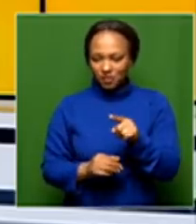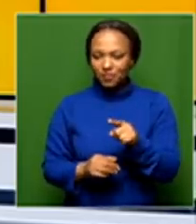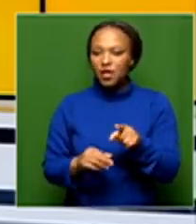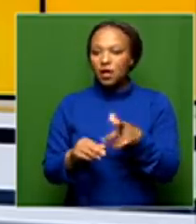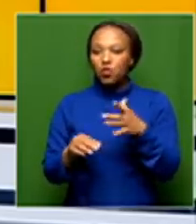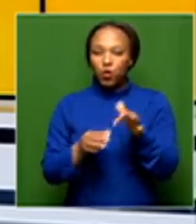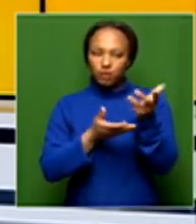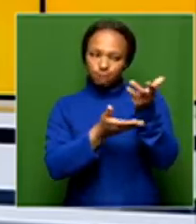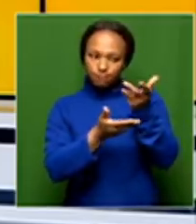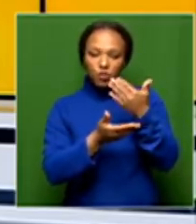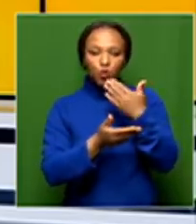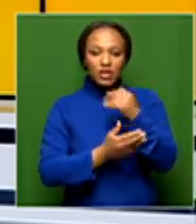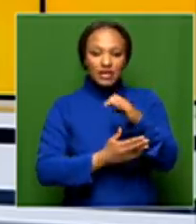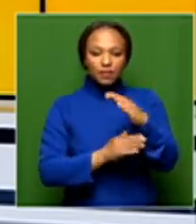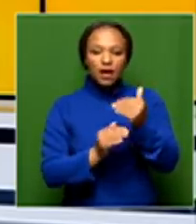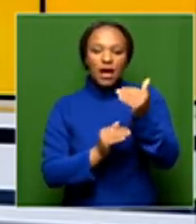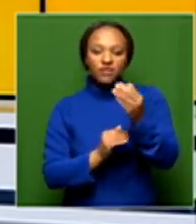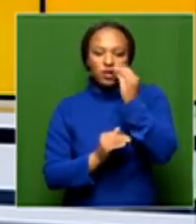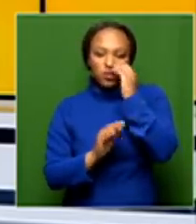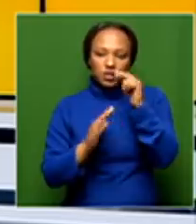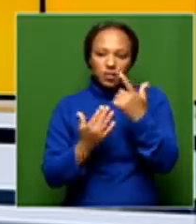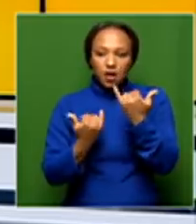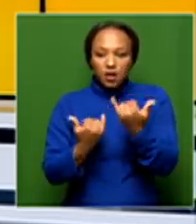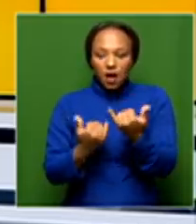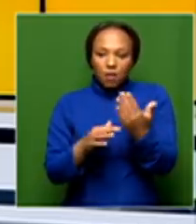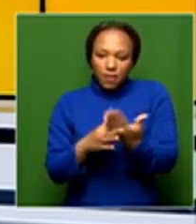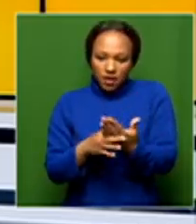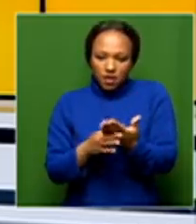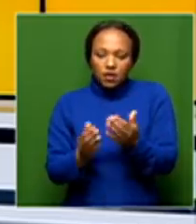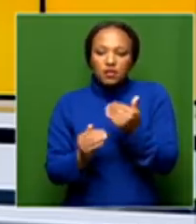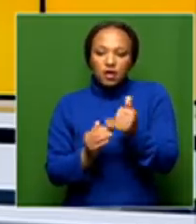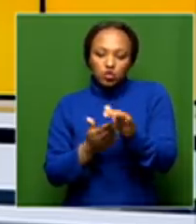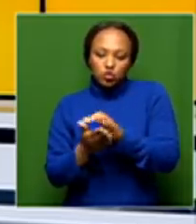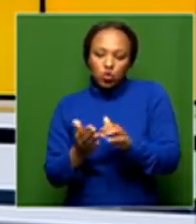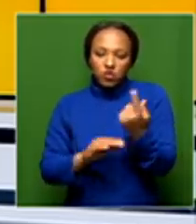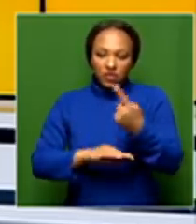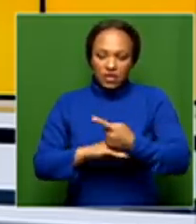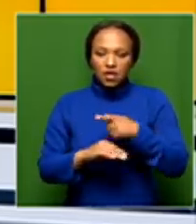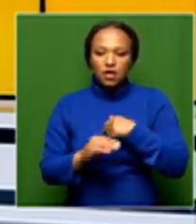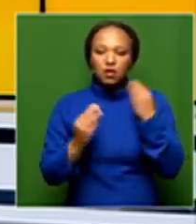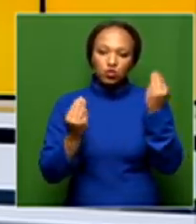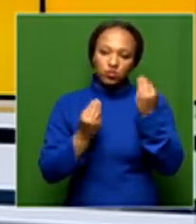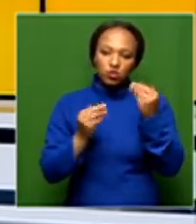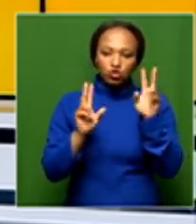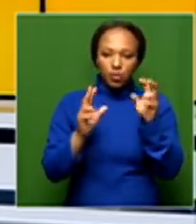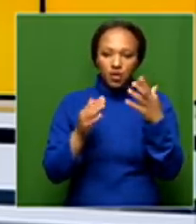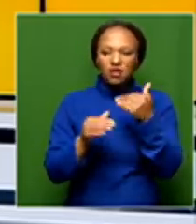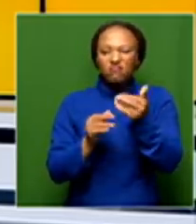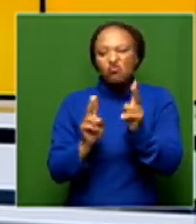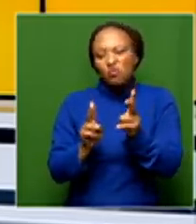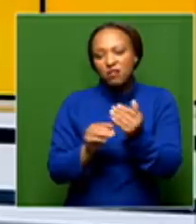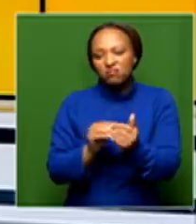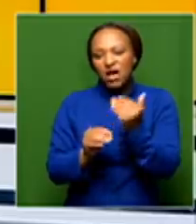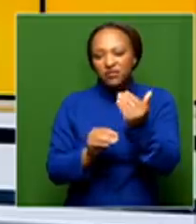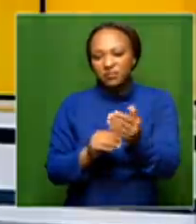as I say, speak to the Eastern Cape after the news at 7. Do stay tuned. But right now, let's take a break. We'll have your stories of the day and trending topics as well as other regulars after this.